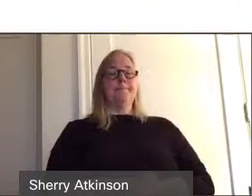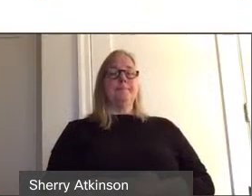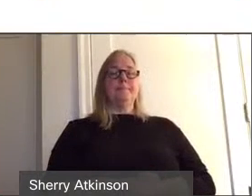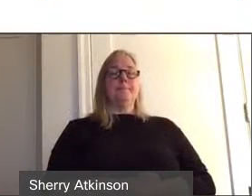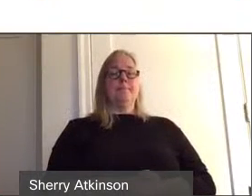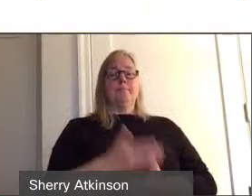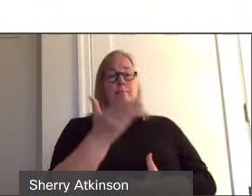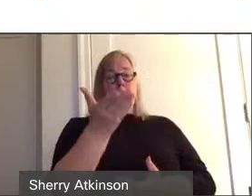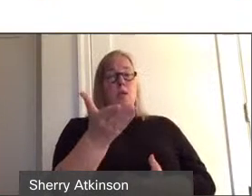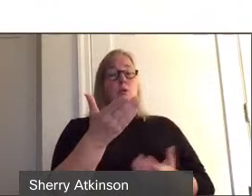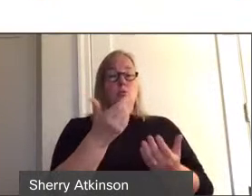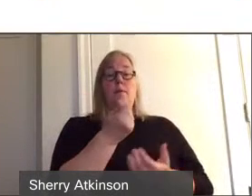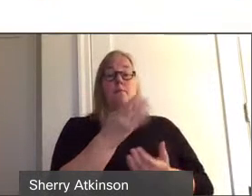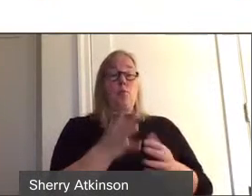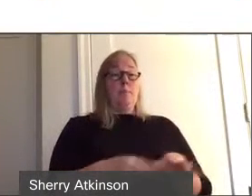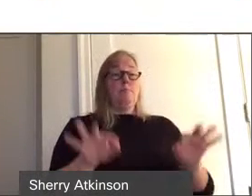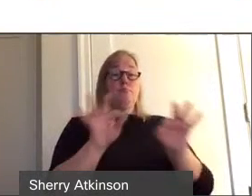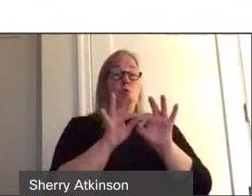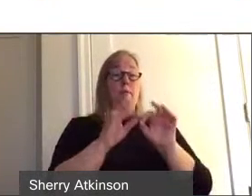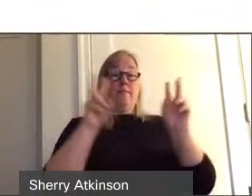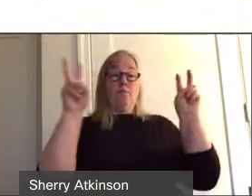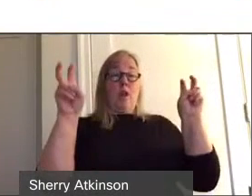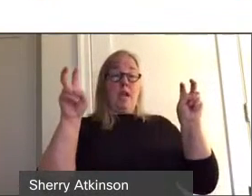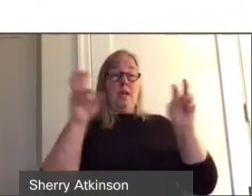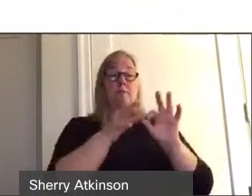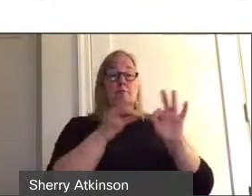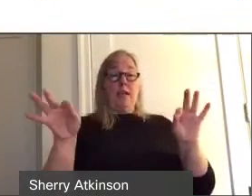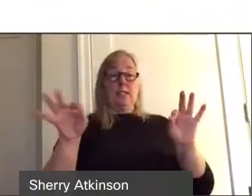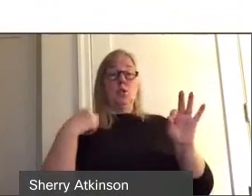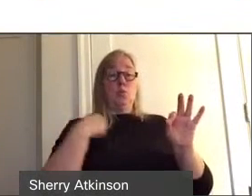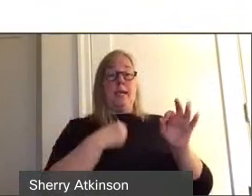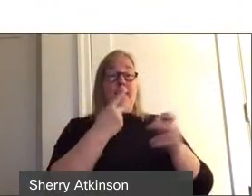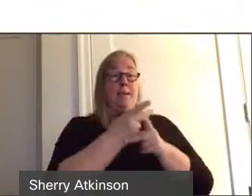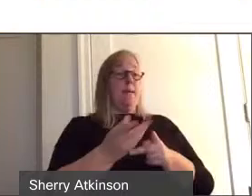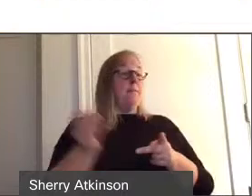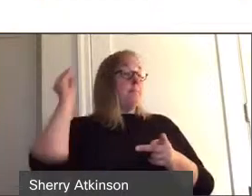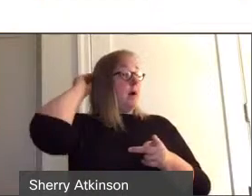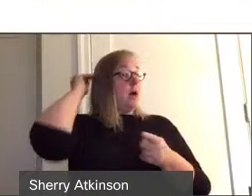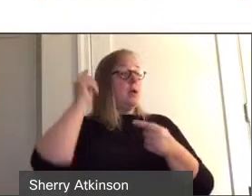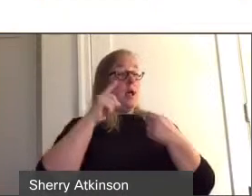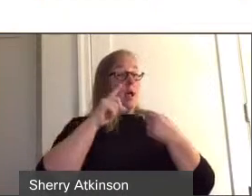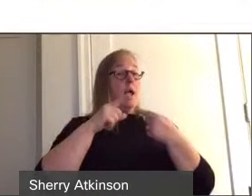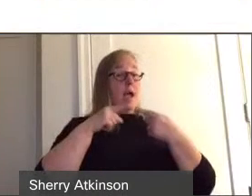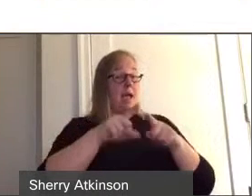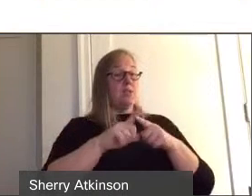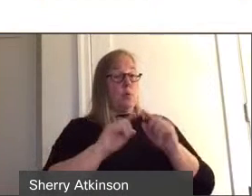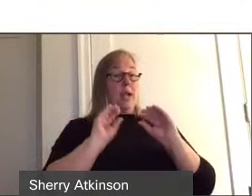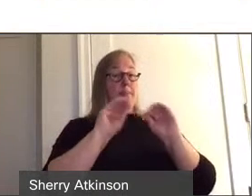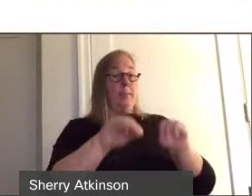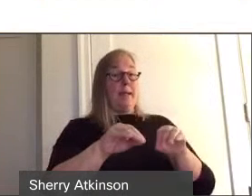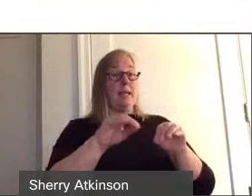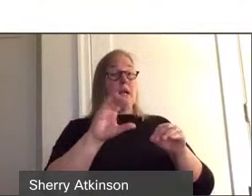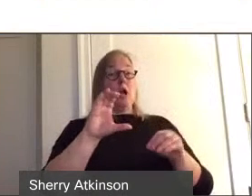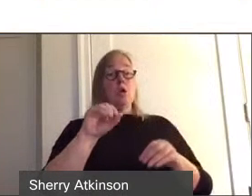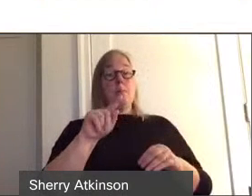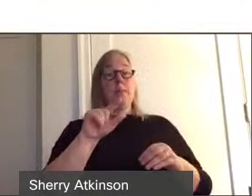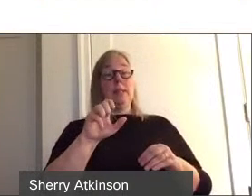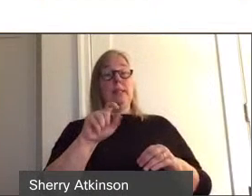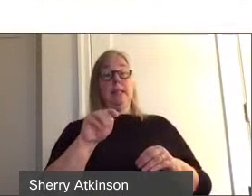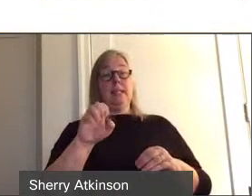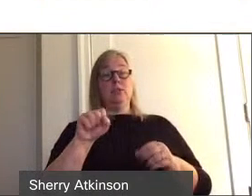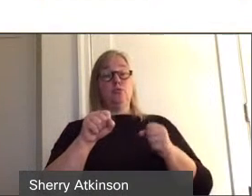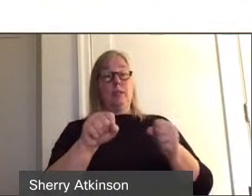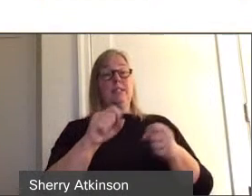There's a few key phrases that we keep in mind as we're implementing complete streets, and that's safety.